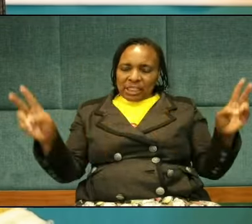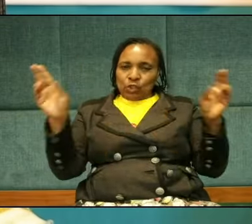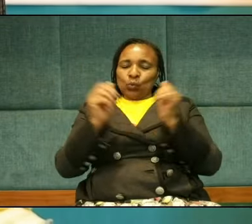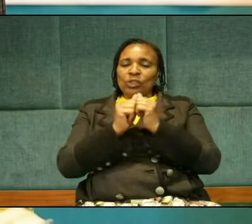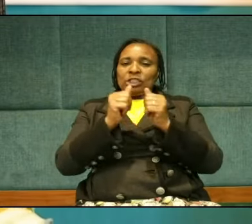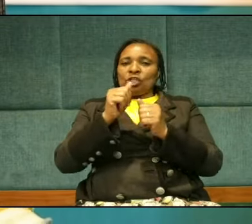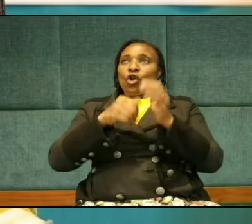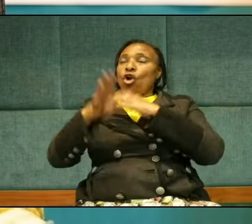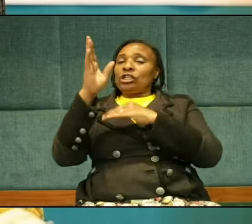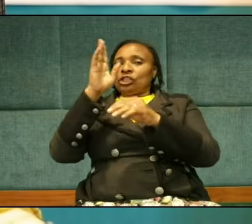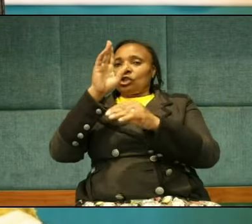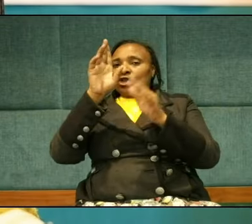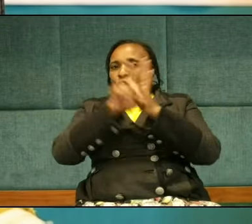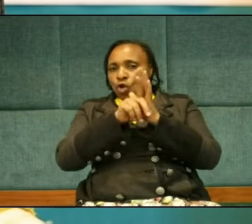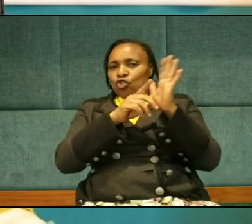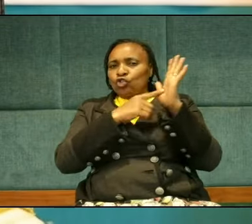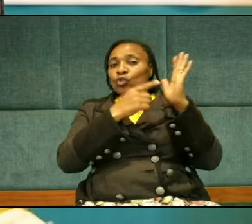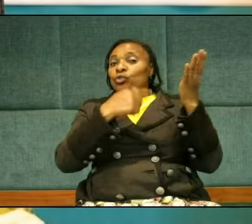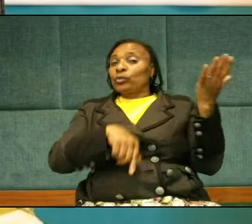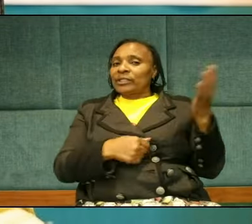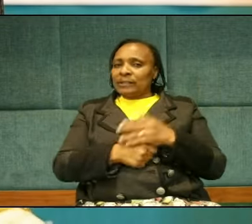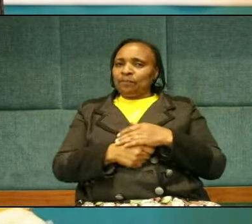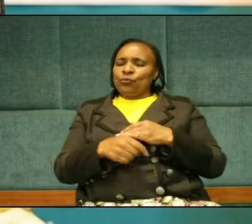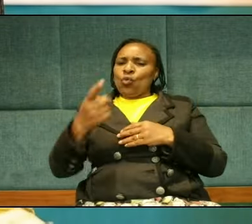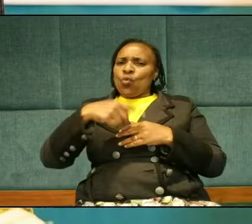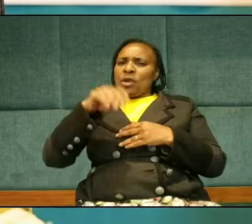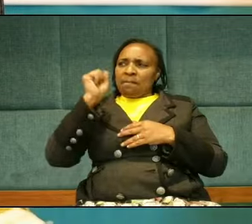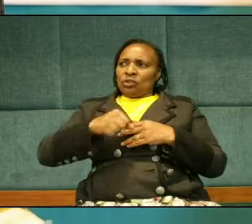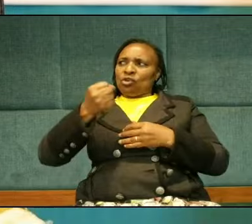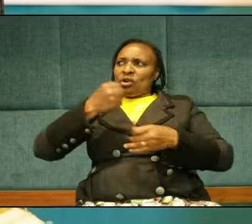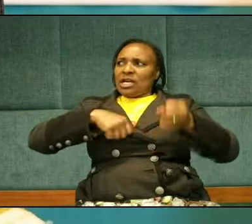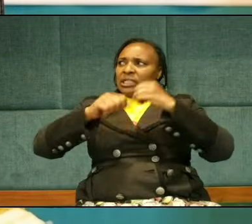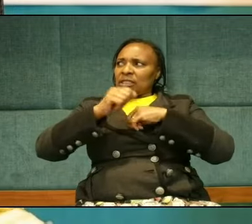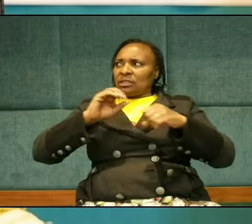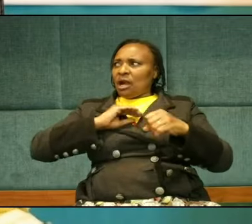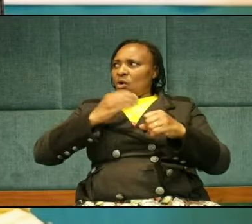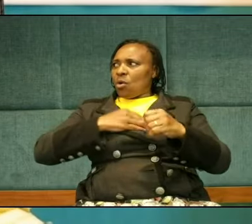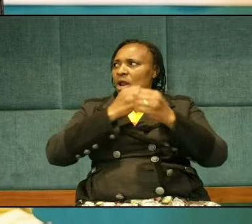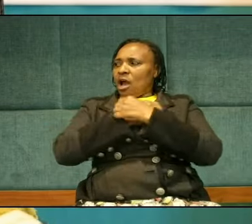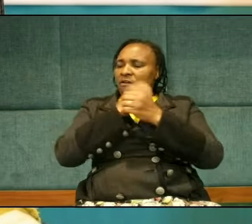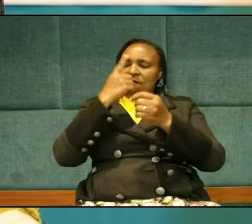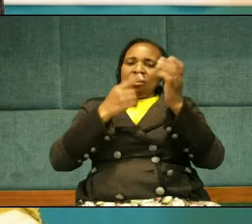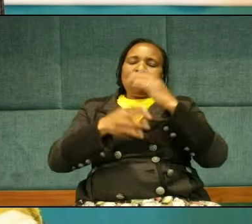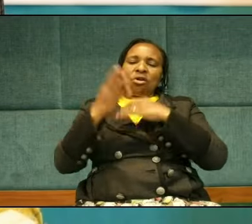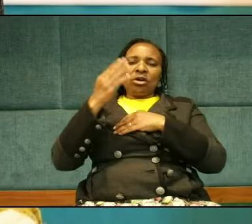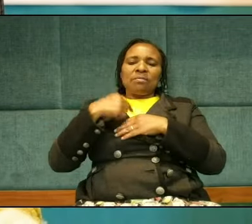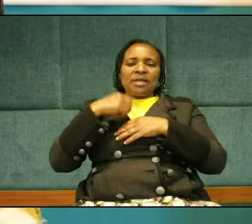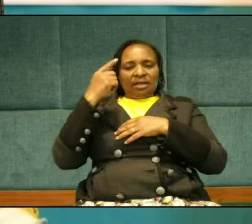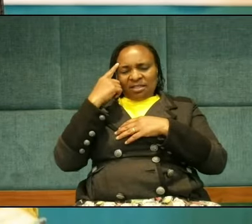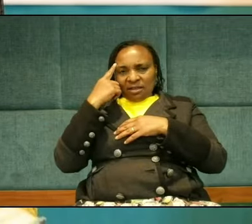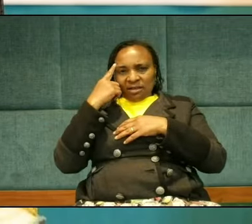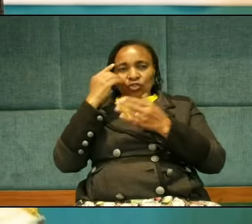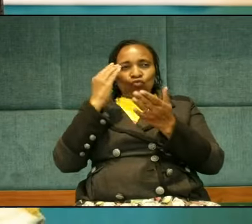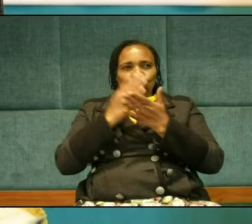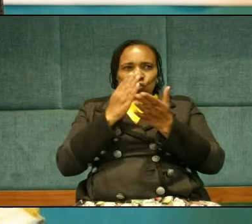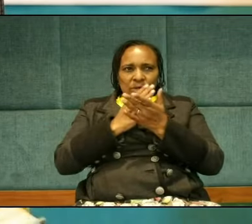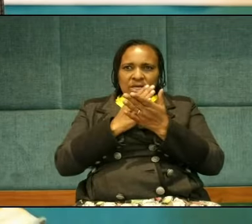law ensures that we surely exercise our love for God. So I think